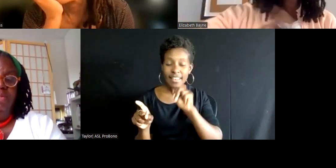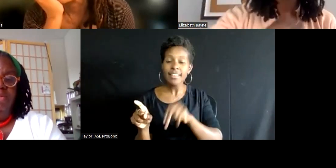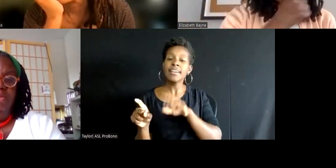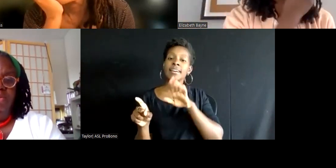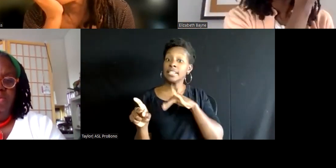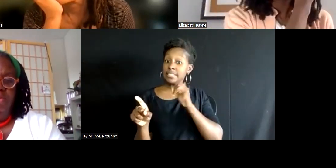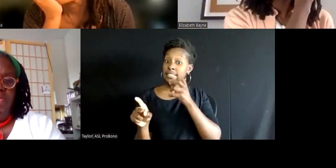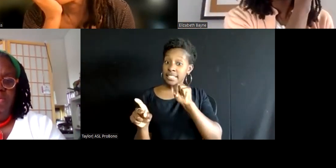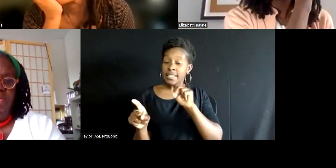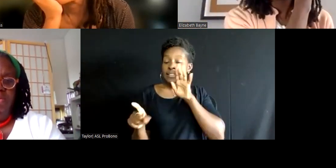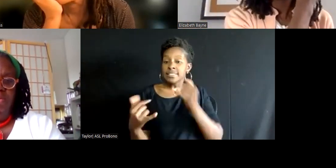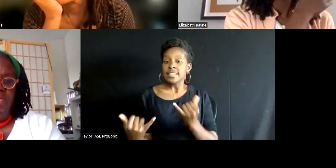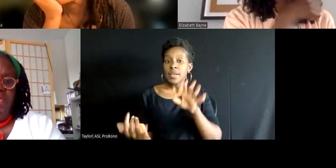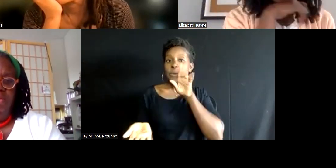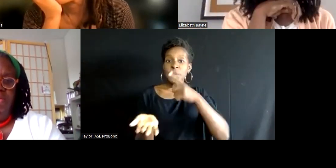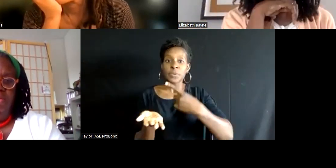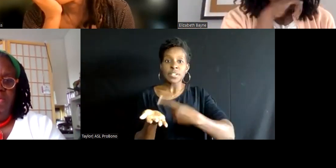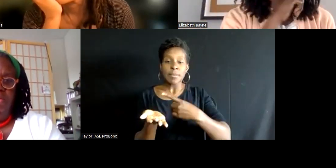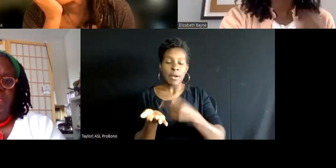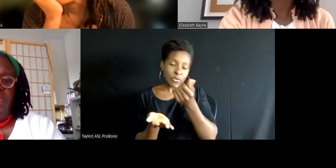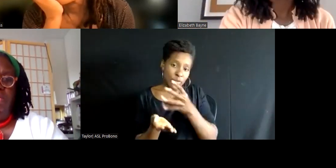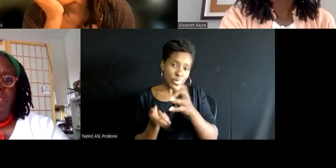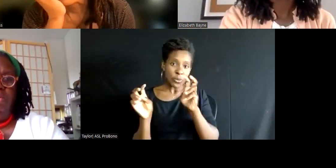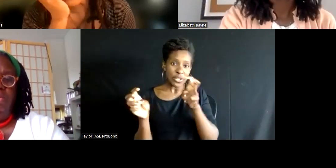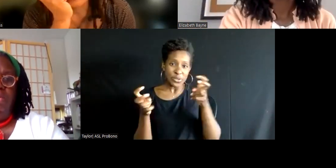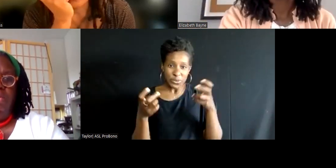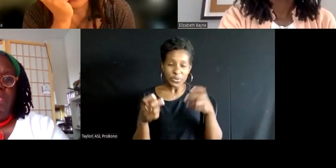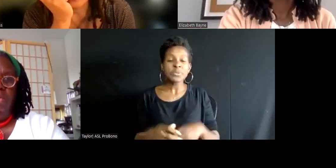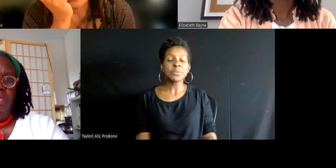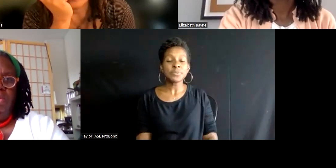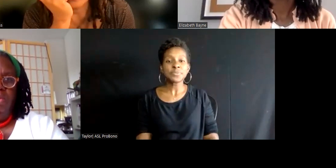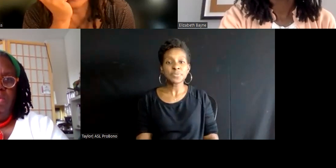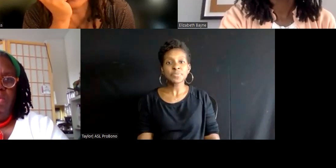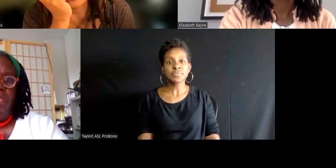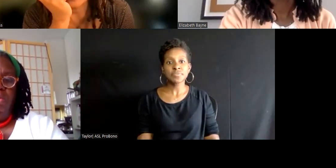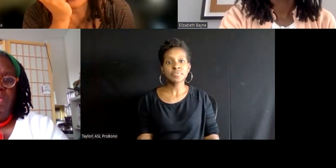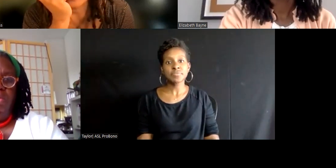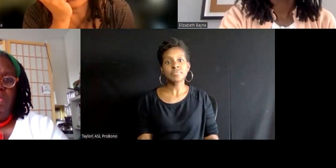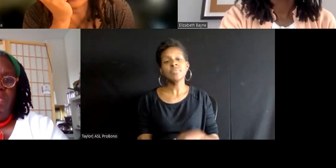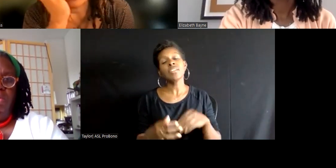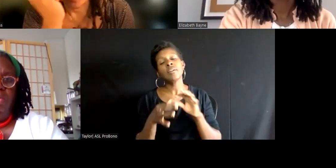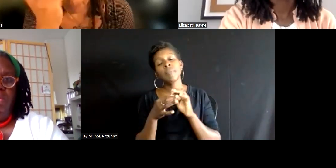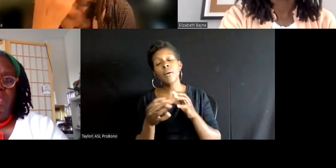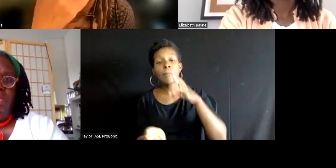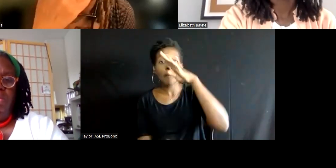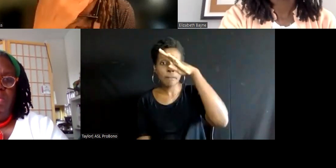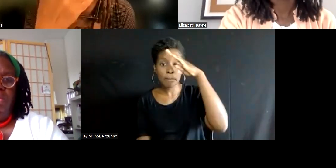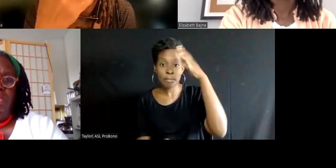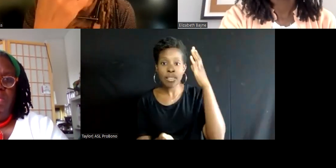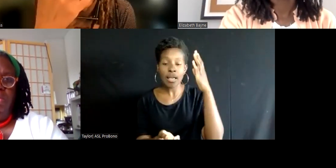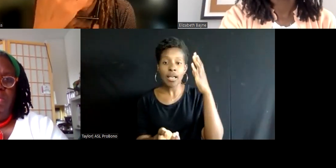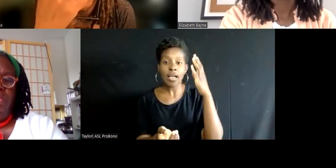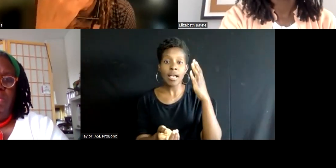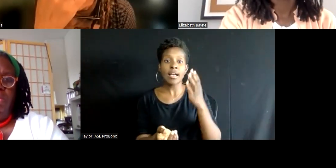we're going to be talking about a few issues in particular, Black maternal health